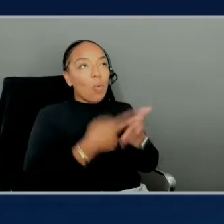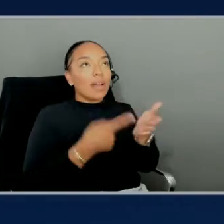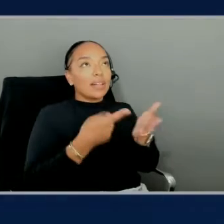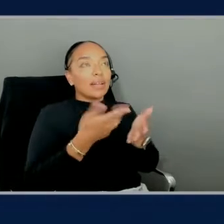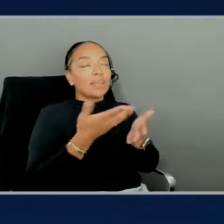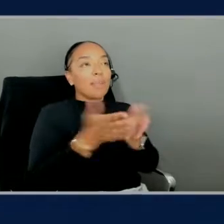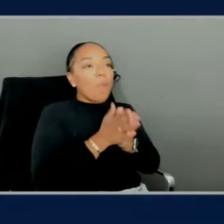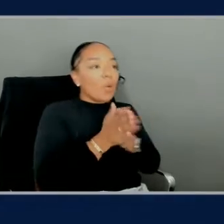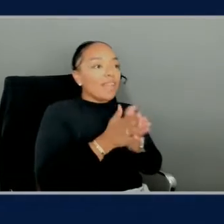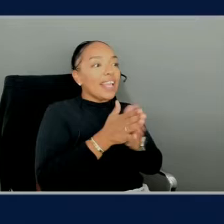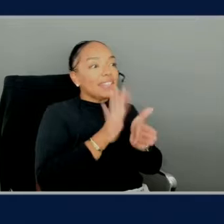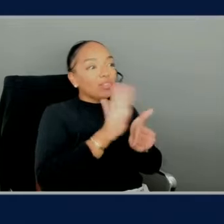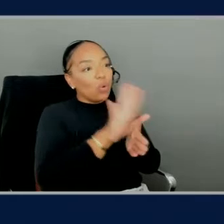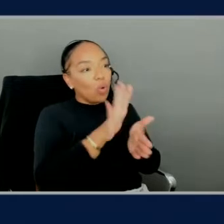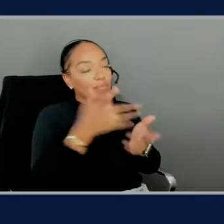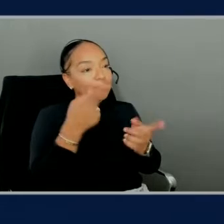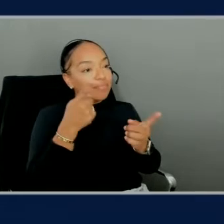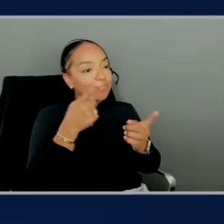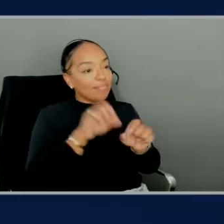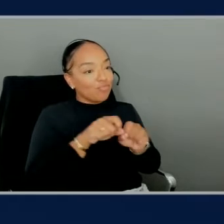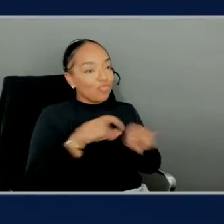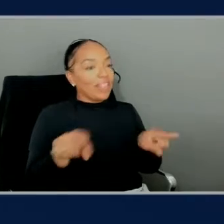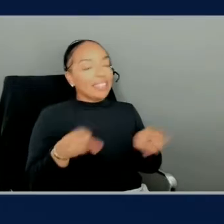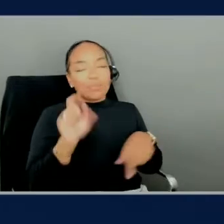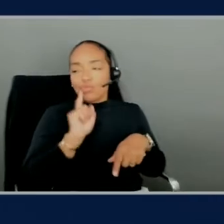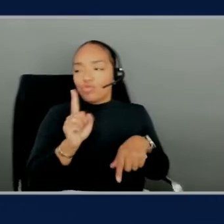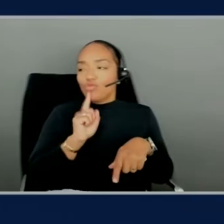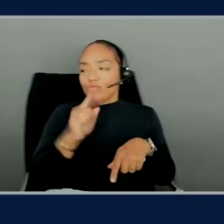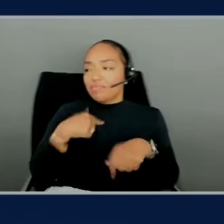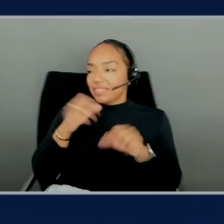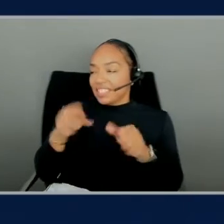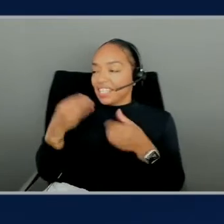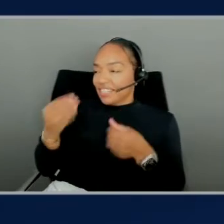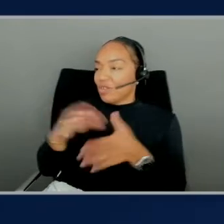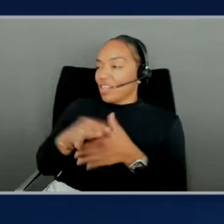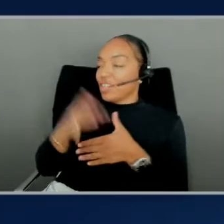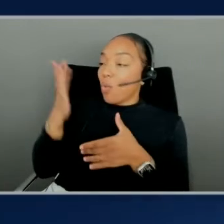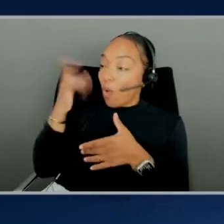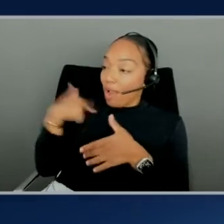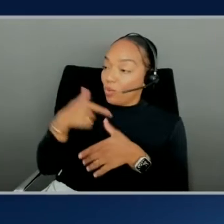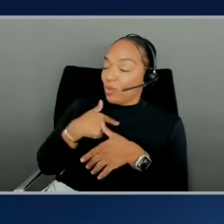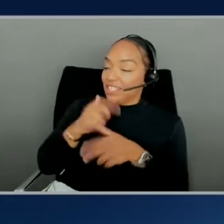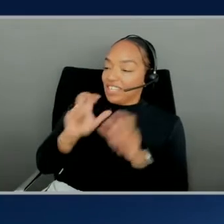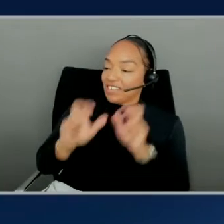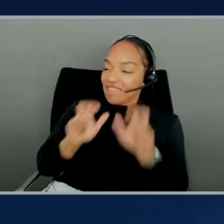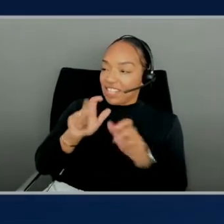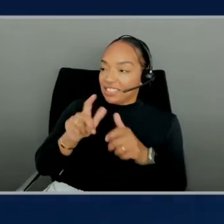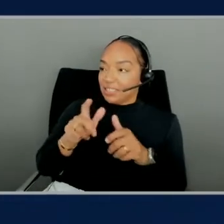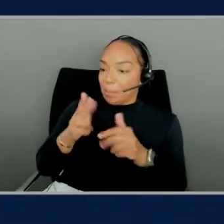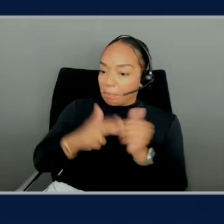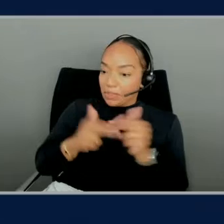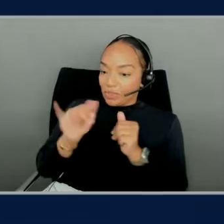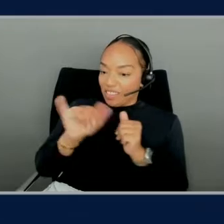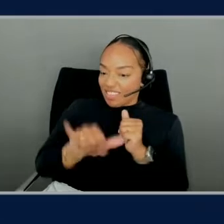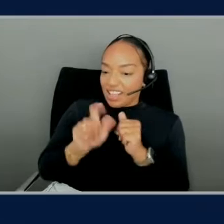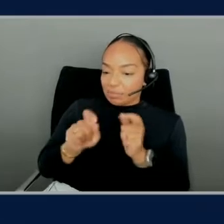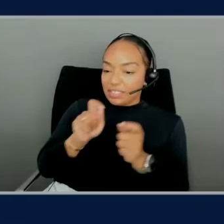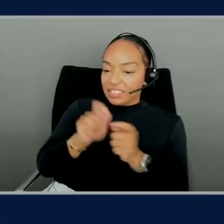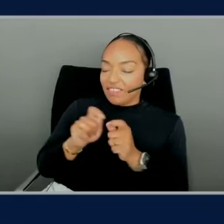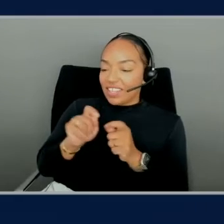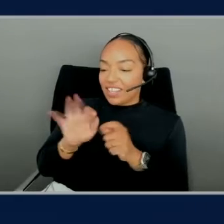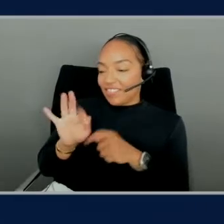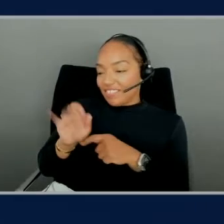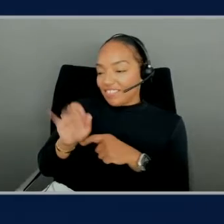Sure. So I can give you some context, right, why we invested in building this particular feature. So if you look at customer